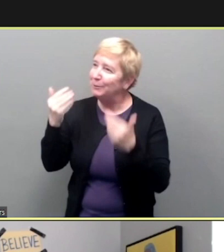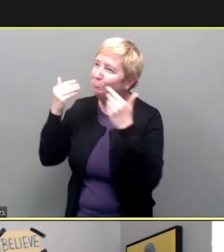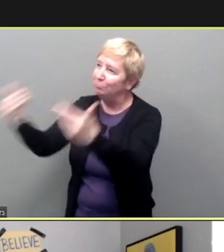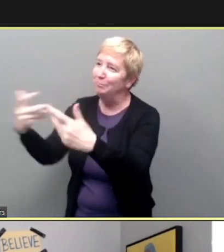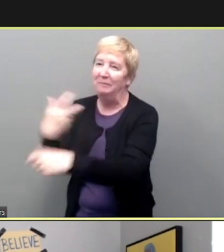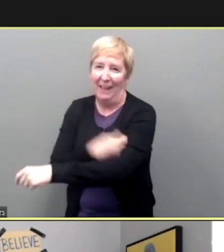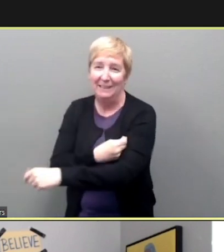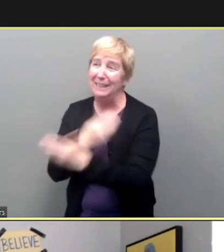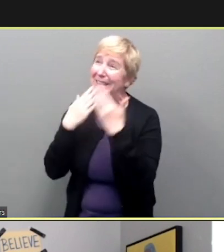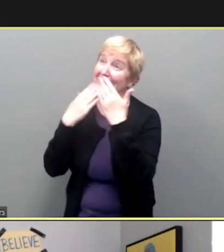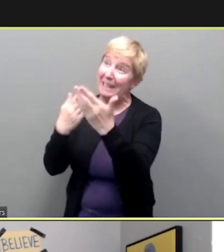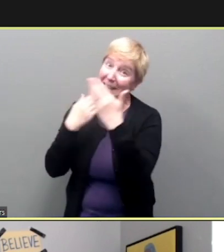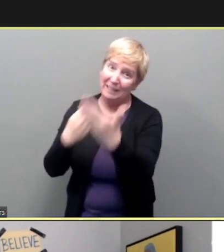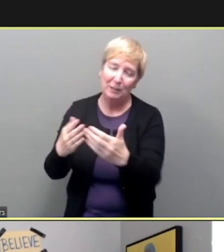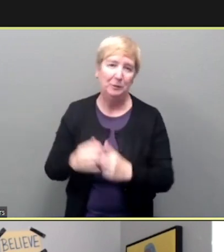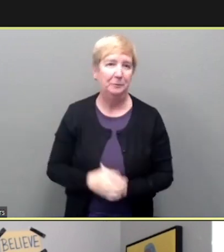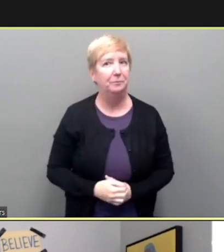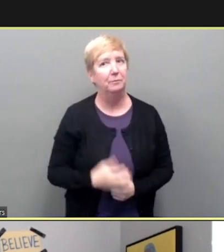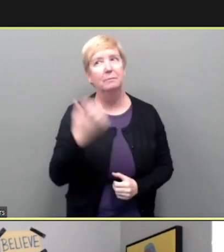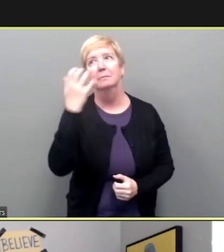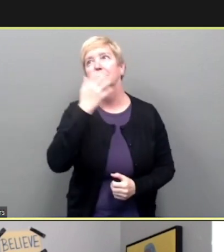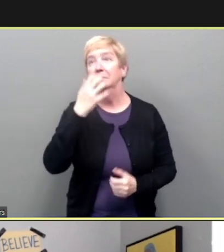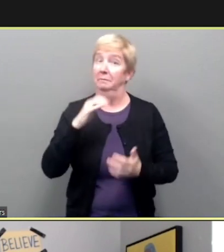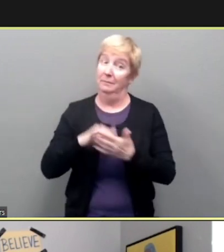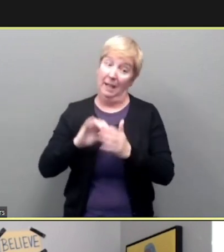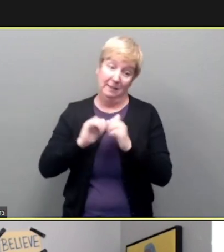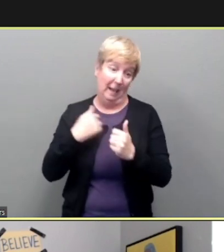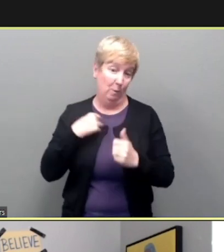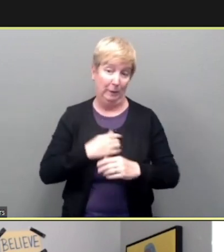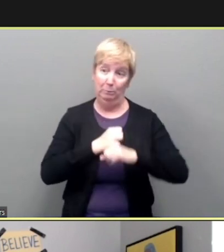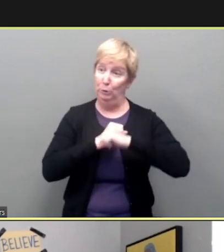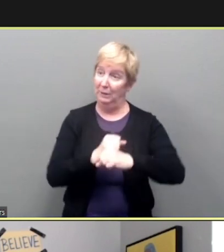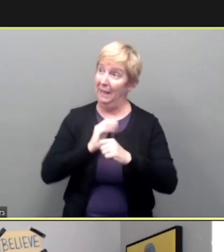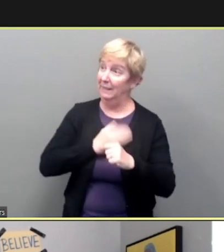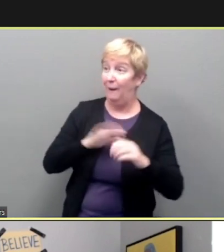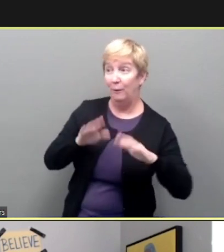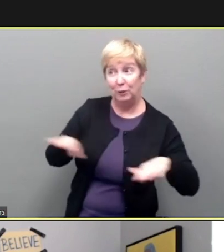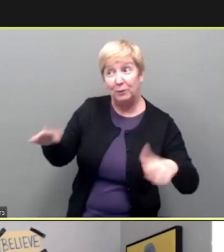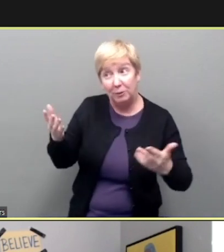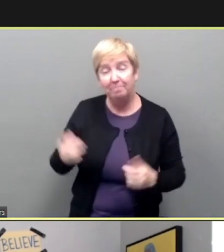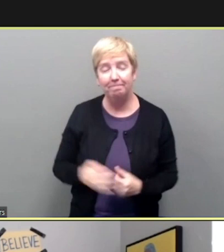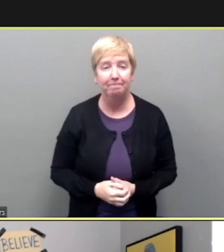vaccinated. Thank you so much, because that's how we protect our kids. Next slide.